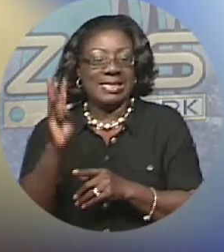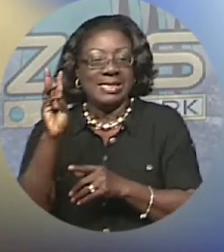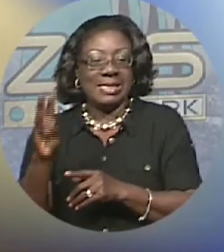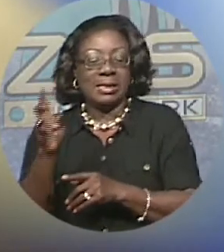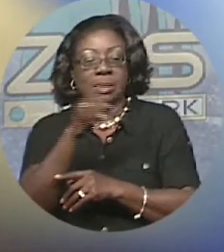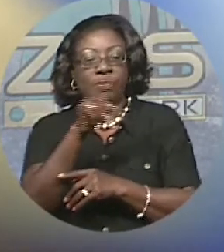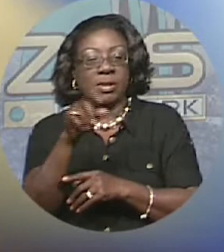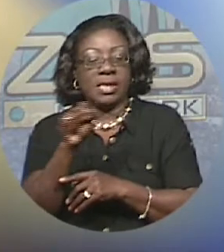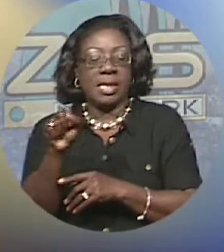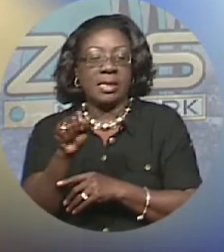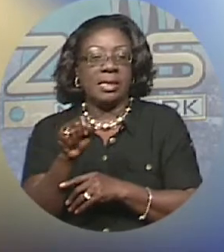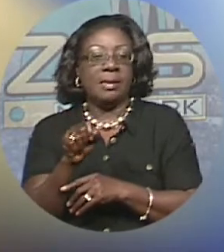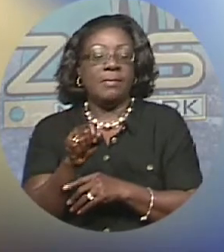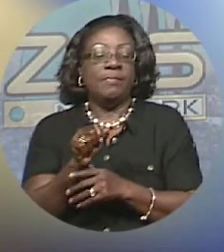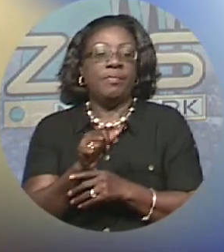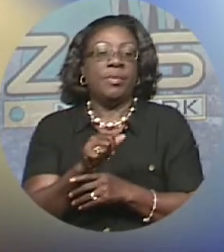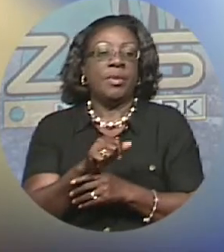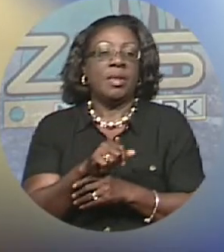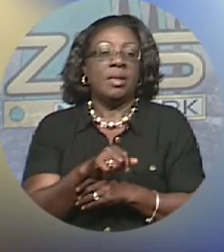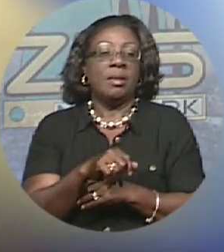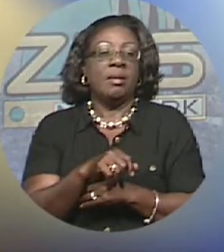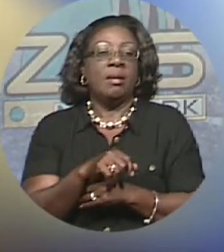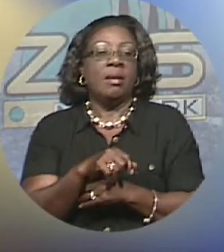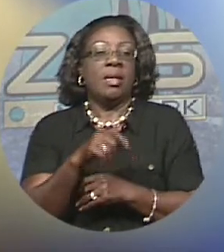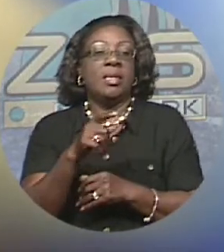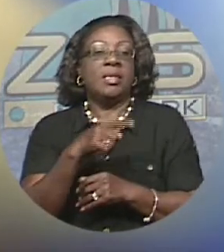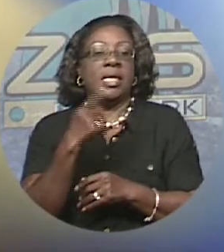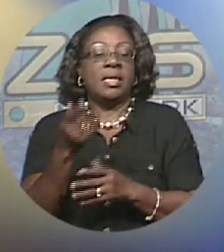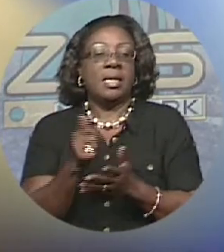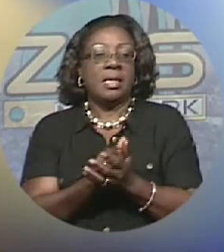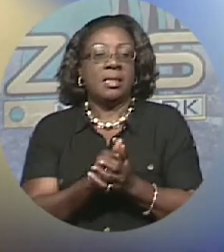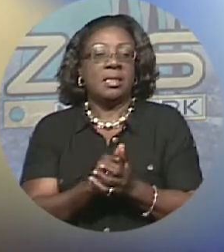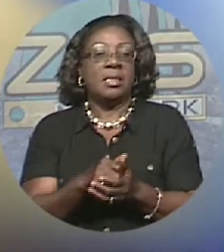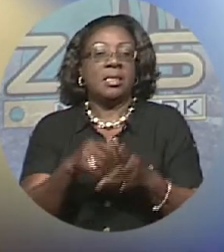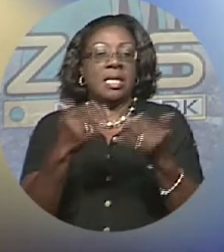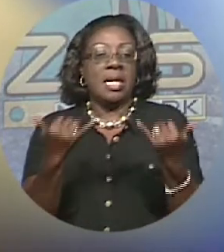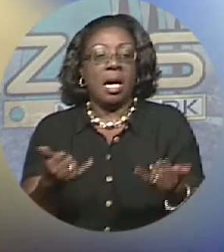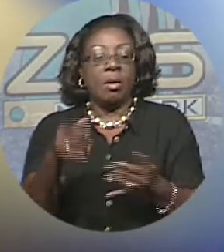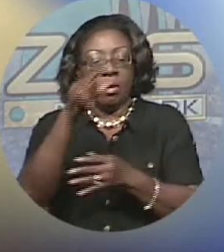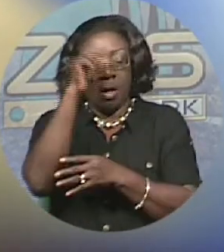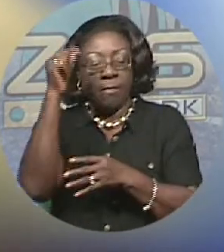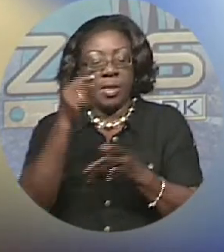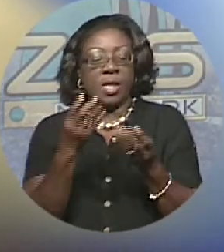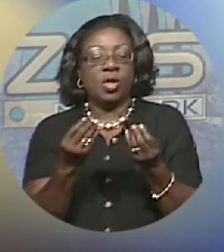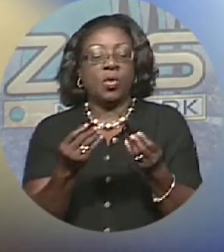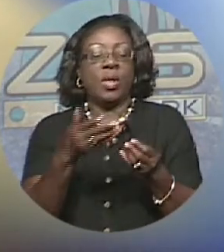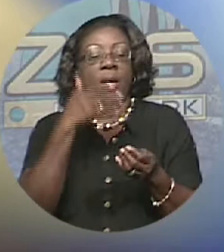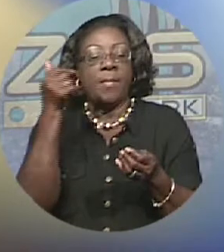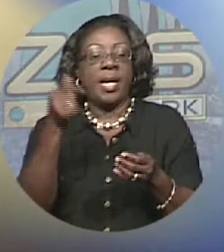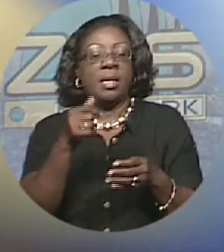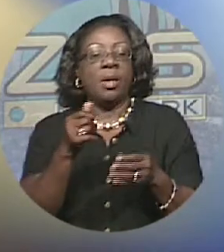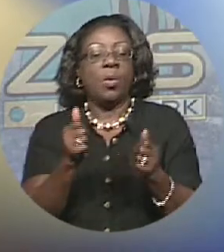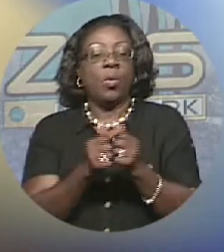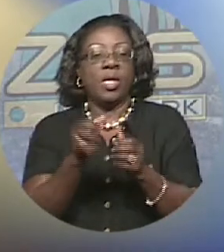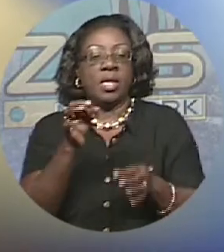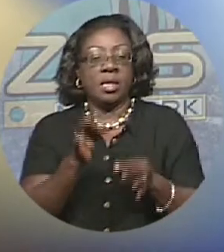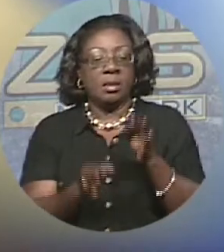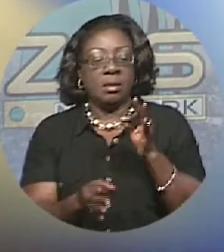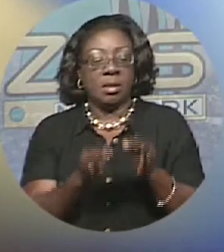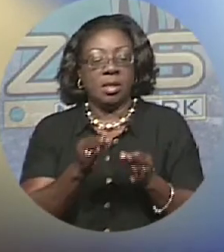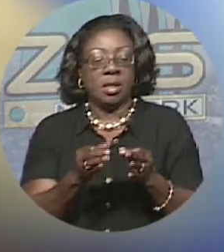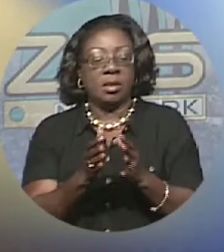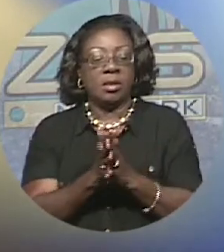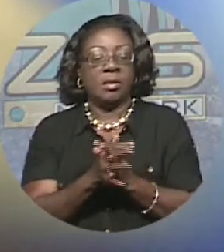murder convictions have increased under the present government and commended the government for its efforts to speed up the process in the administration of